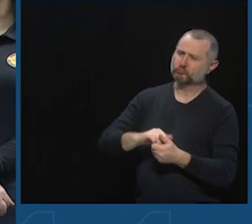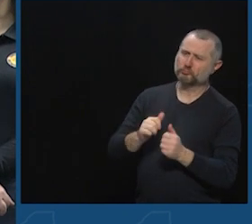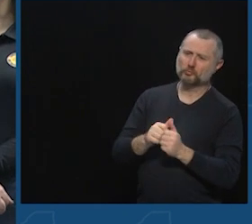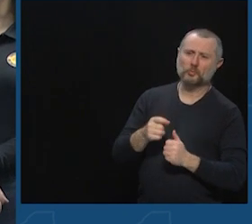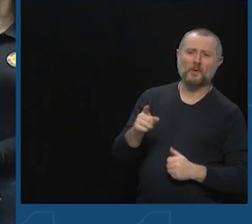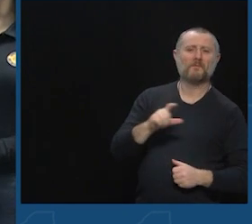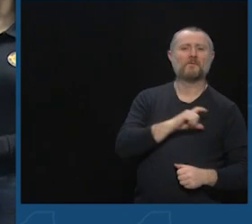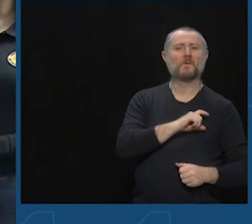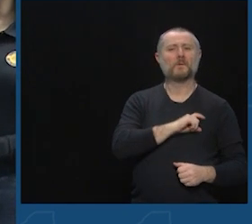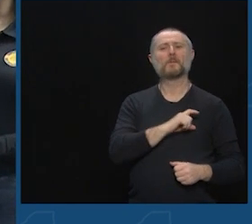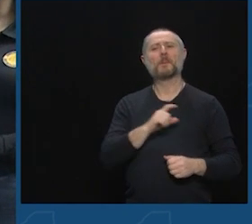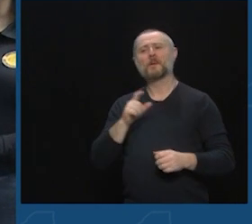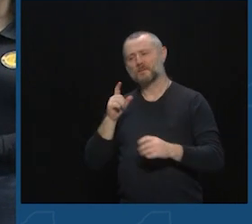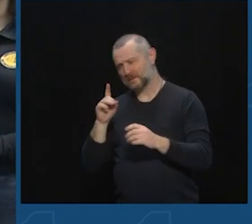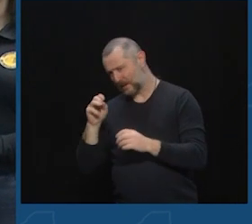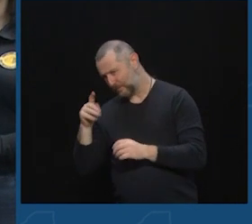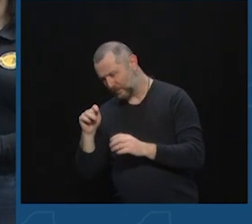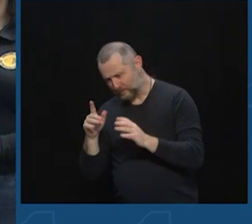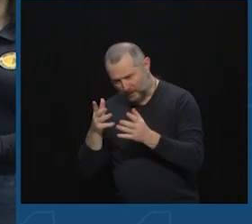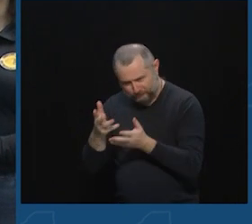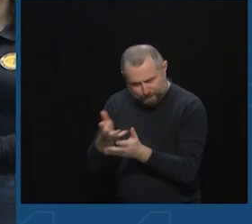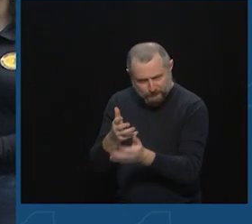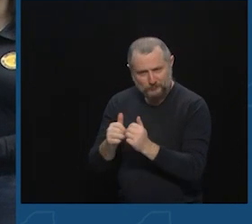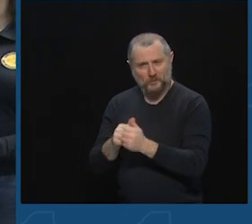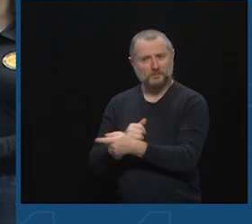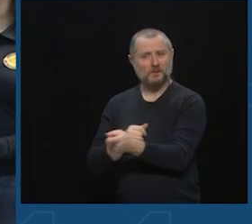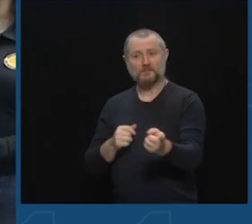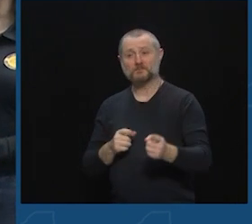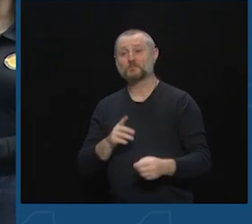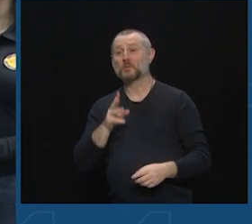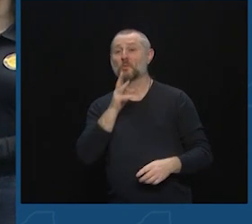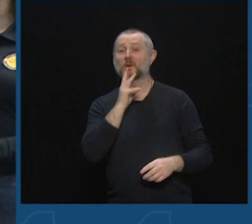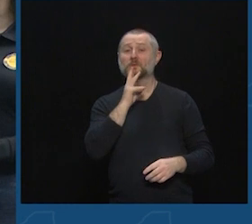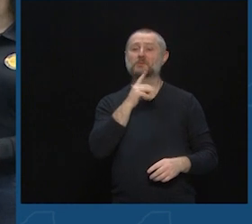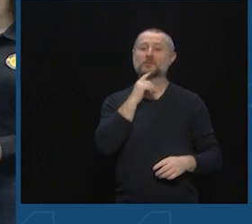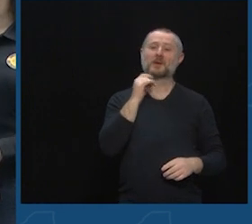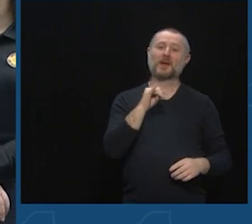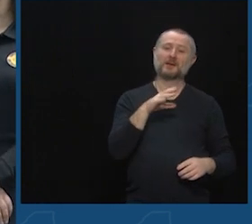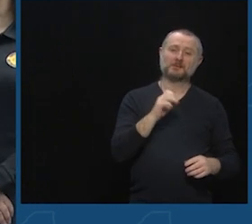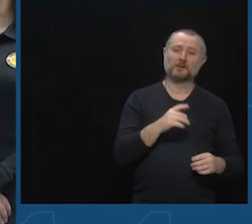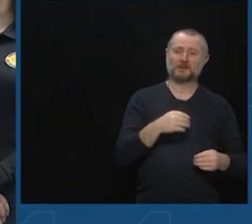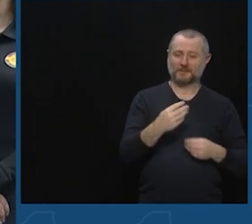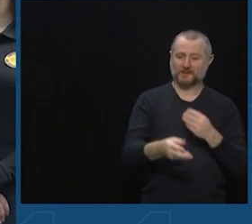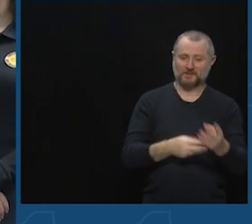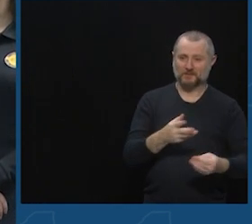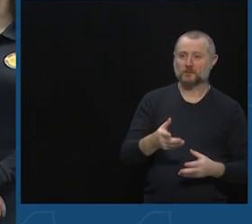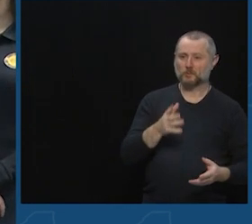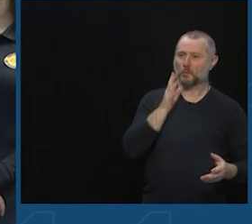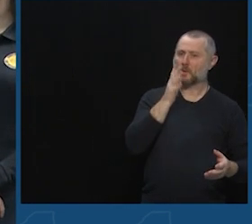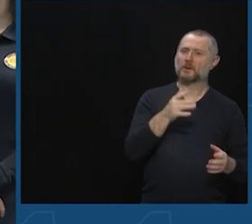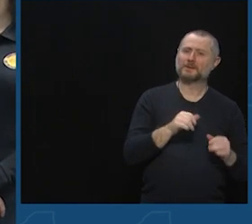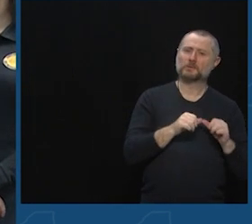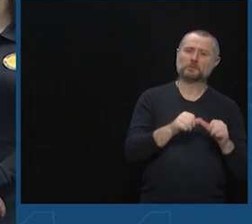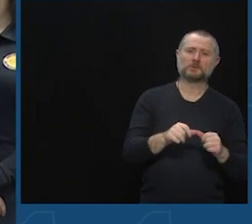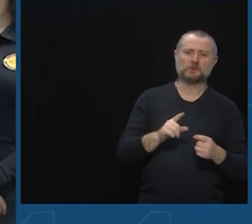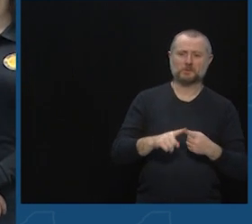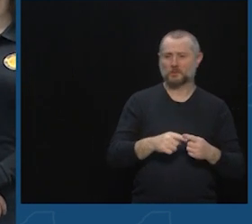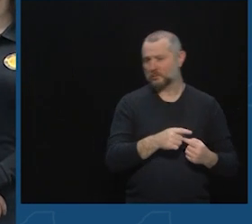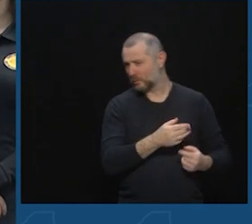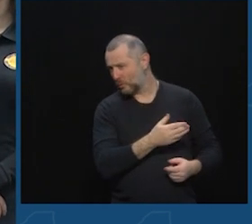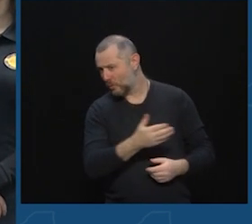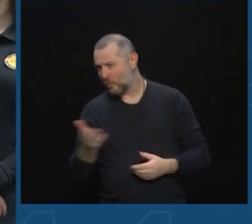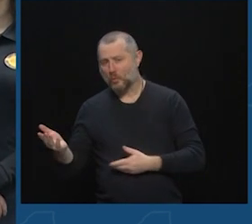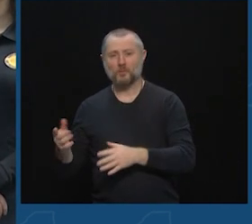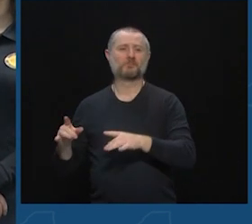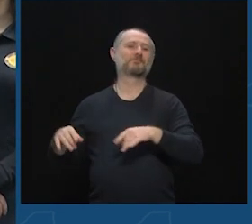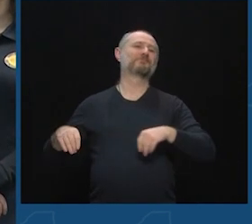Office. Our water and dry ice distribution has continued today and will continue until our restoration is complete. And I